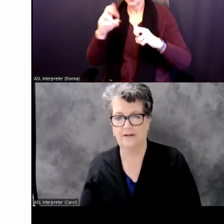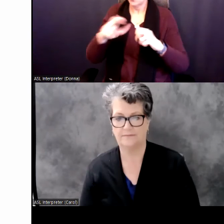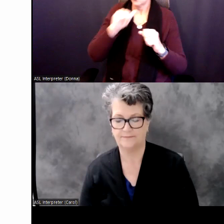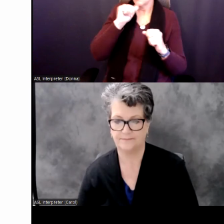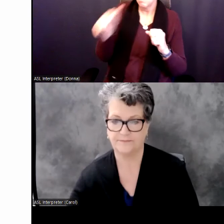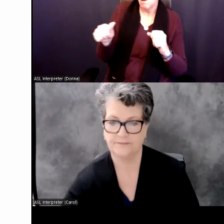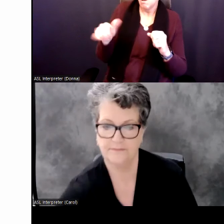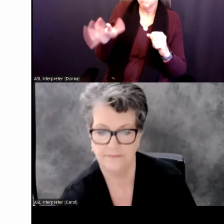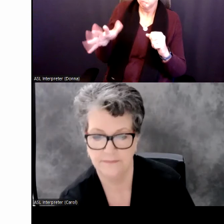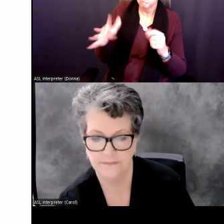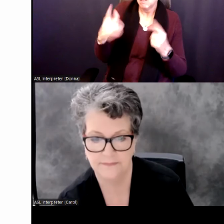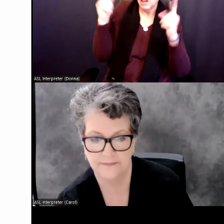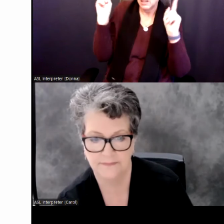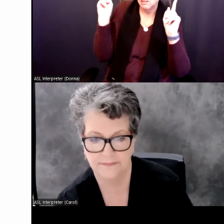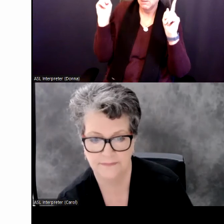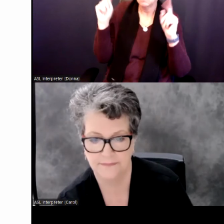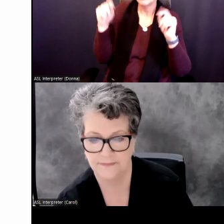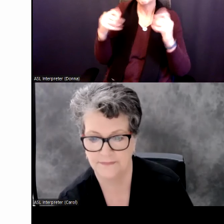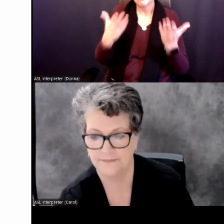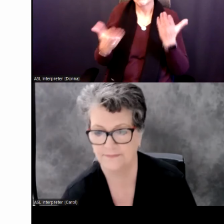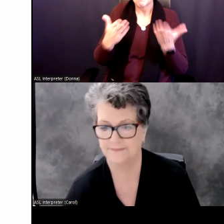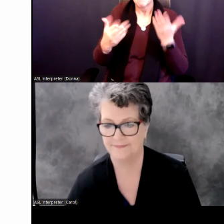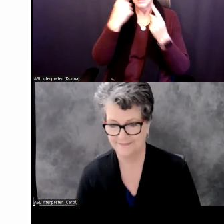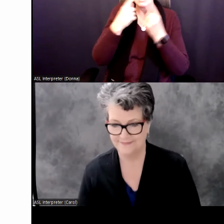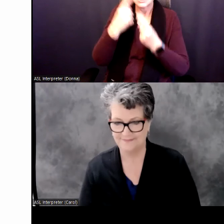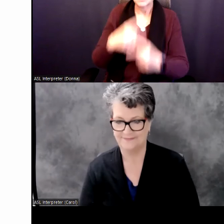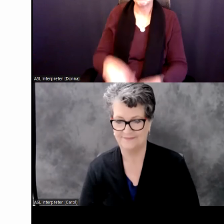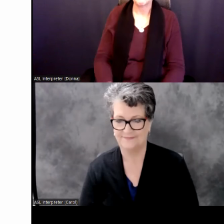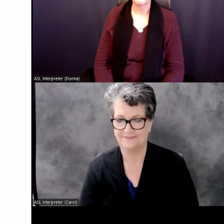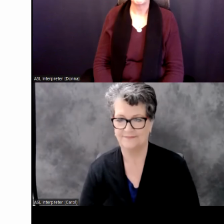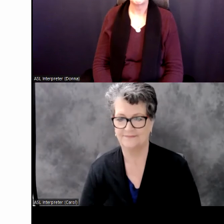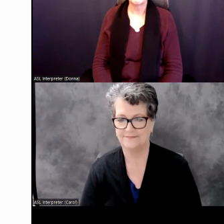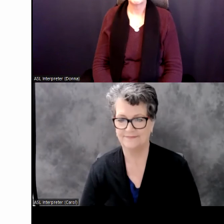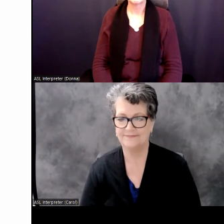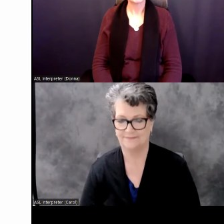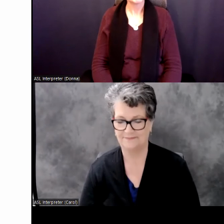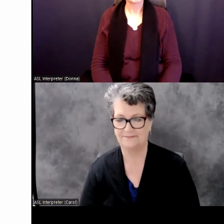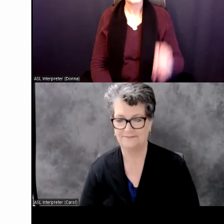Thank you. And the individual using Ophelie's account.